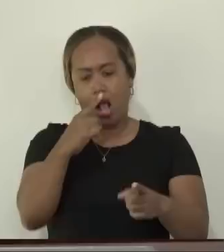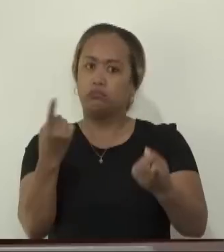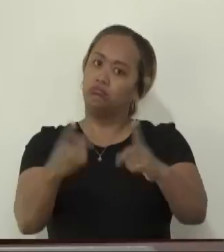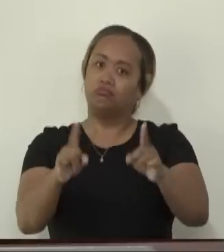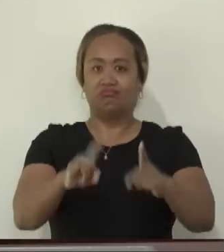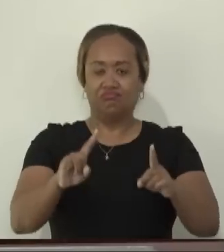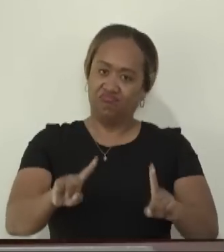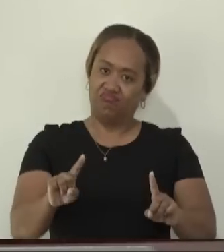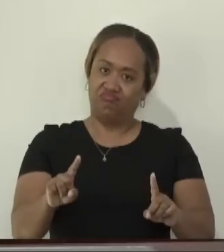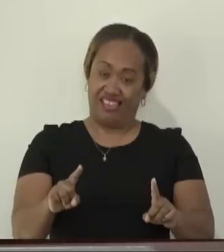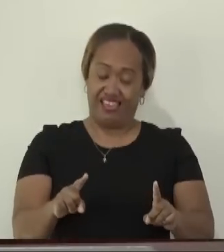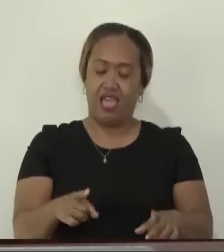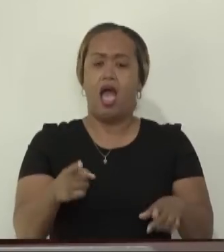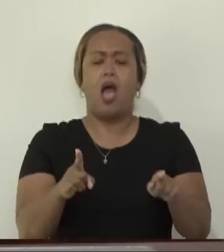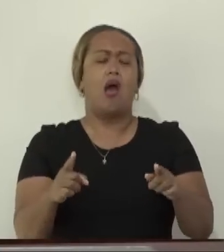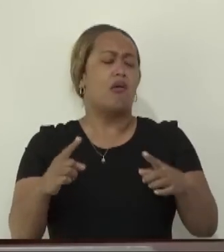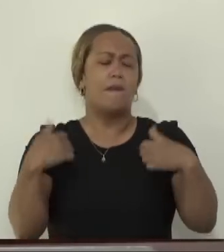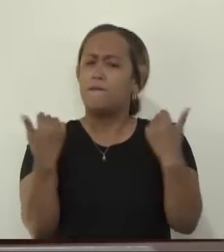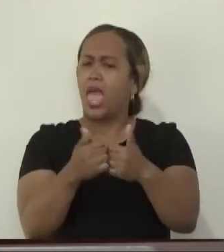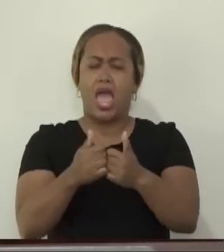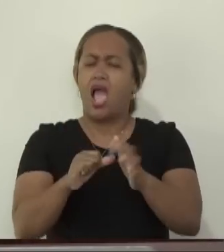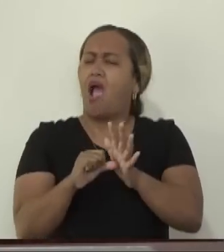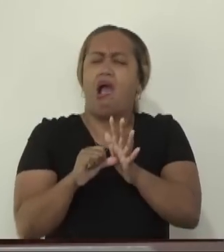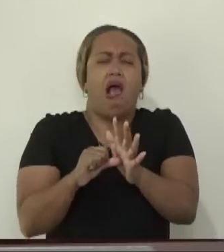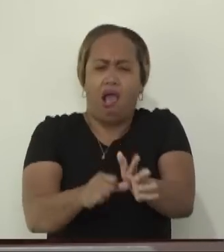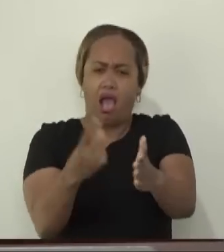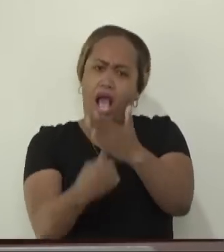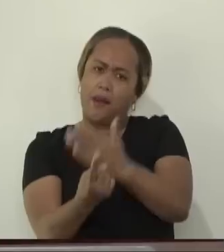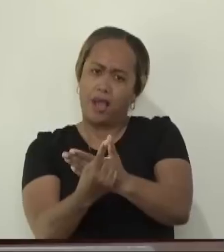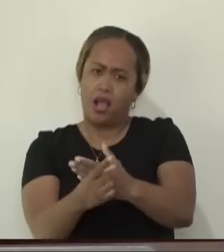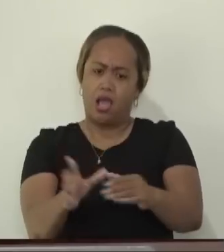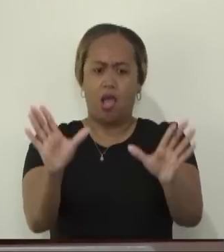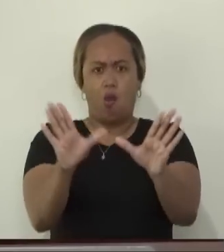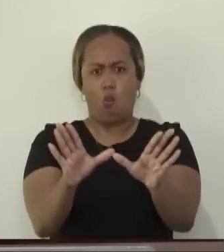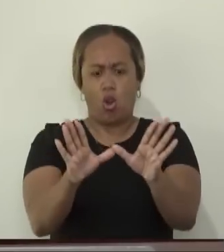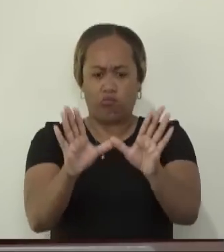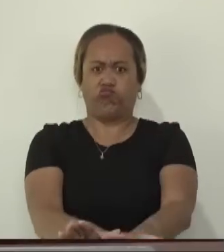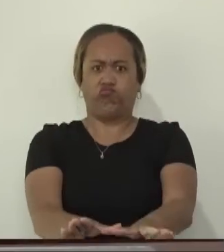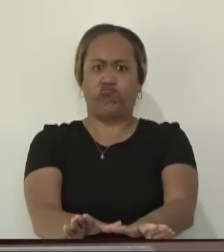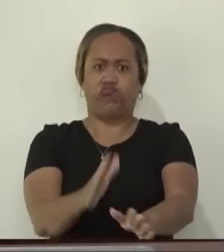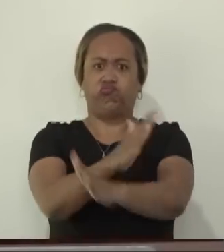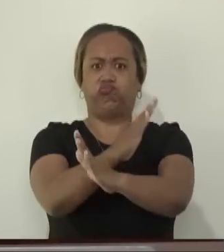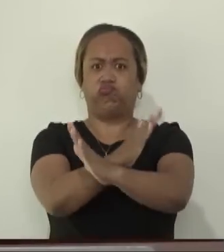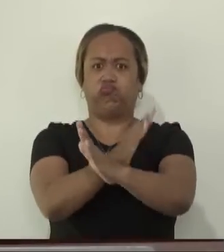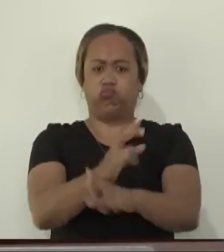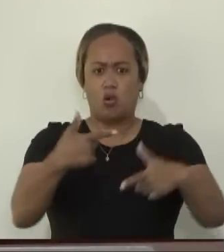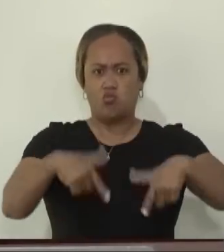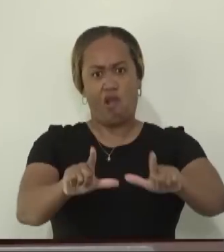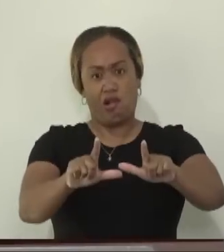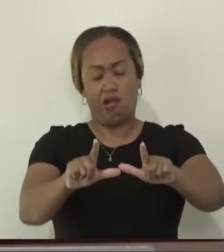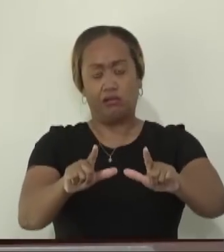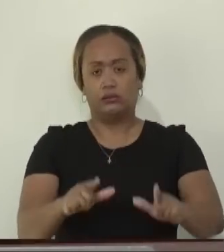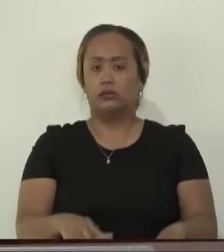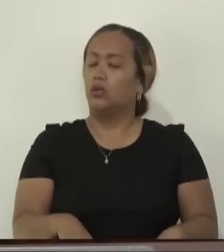livelihoods. Our people faced tremendous hardship due to border closures and travel restrictions.